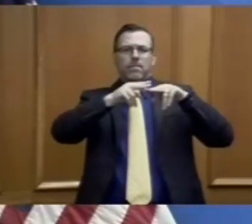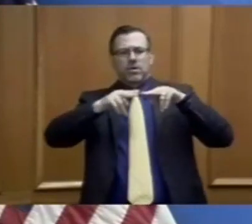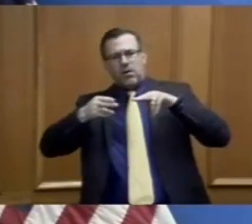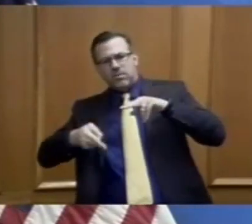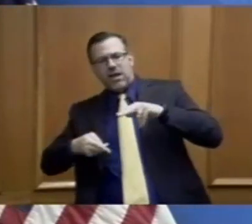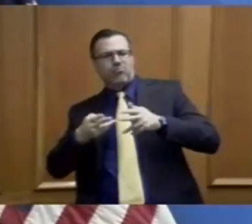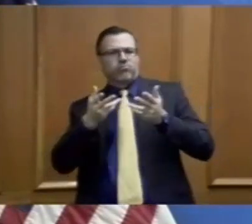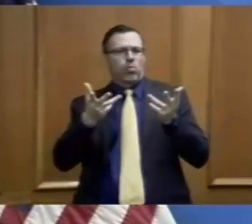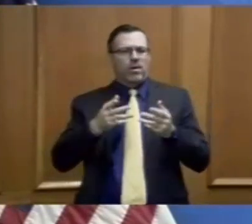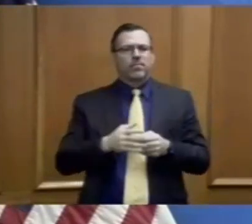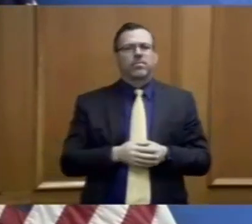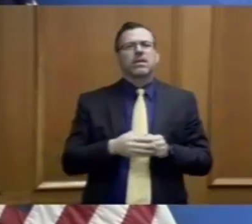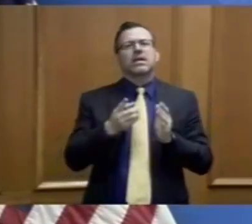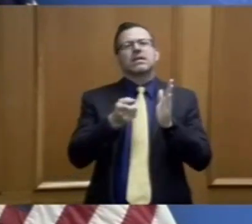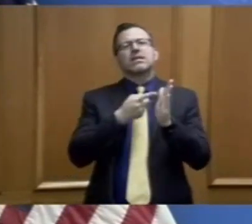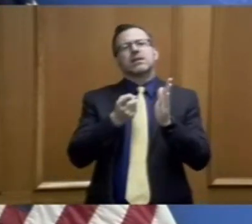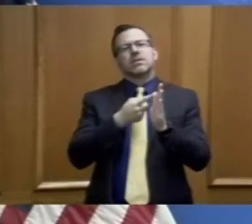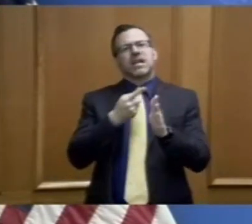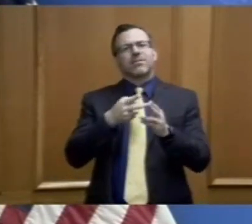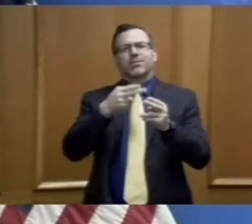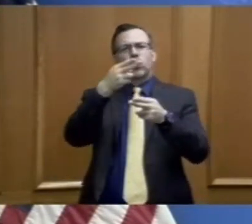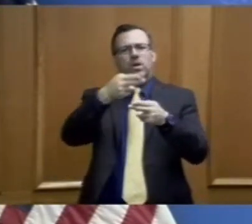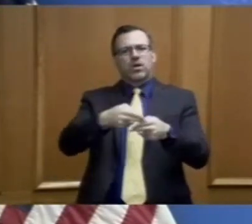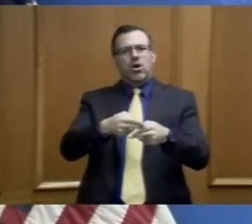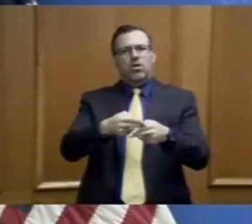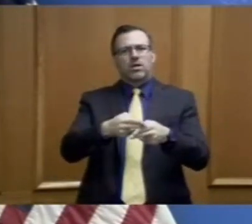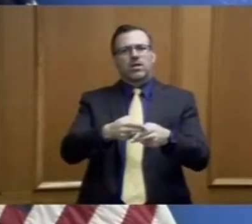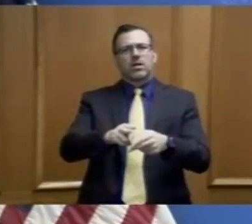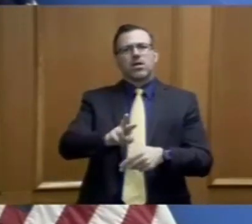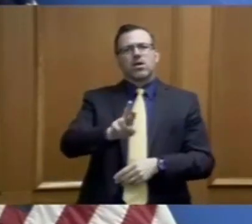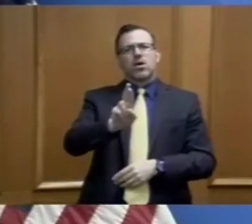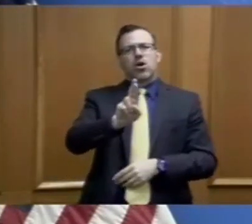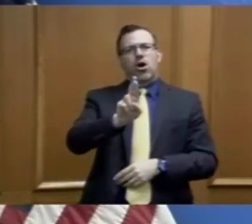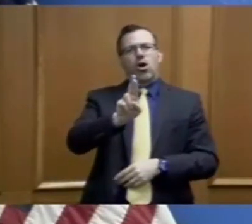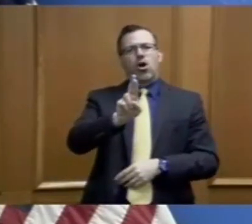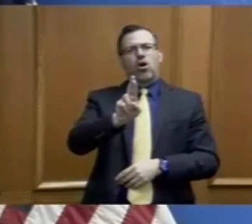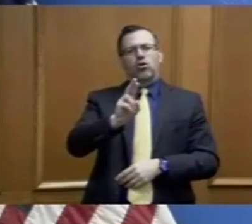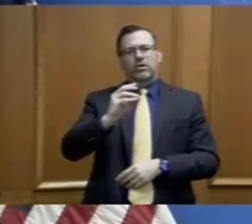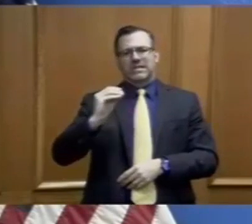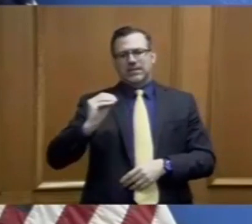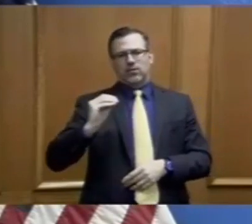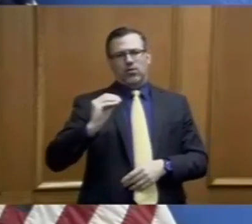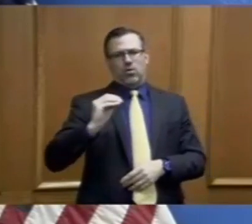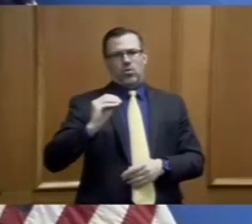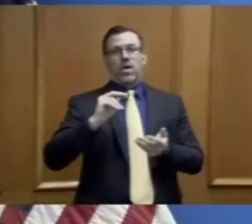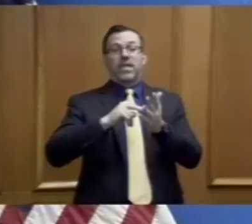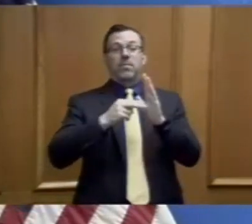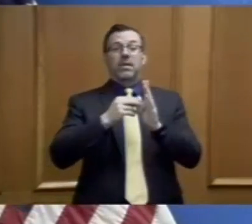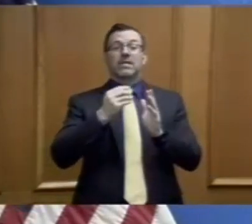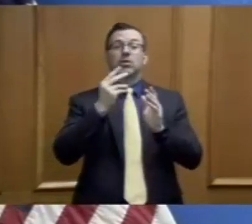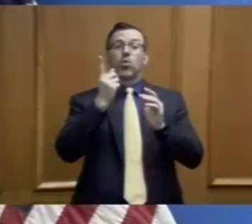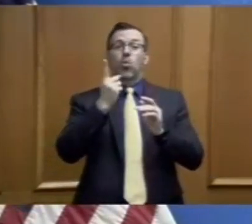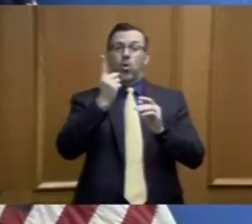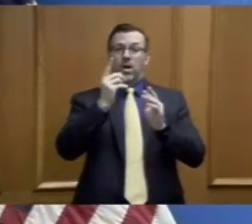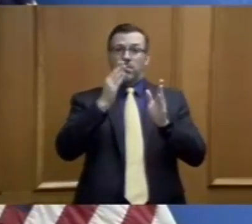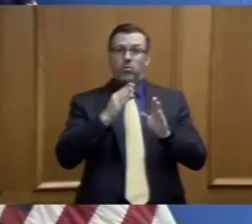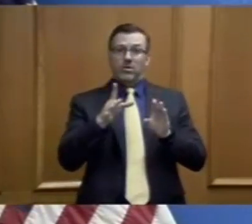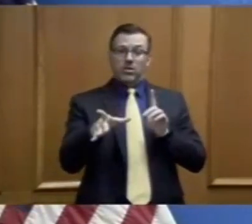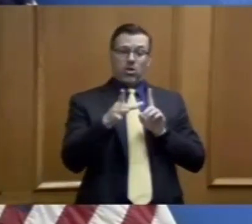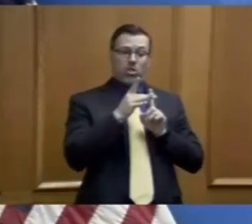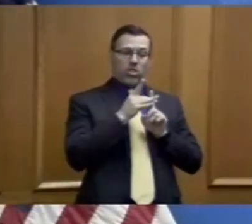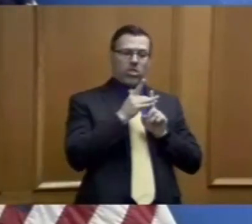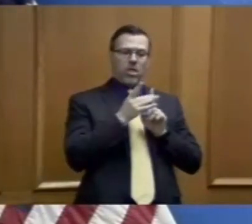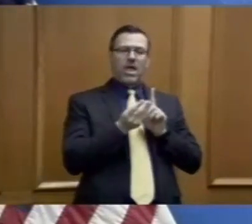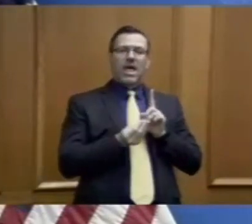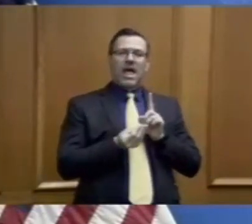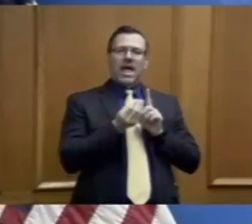you may have heard us called, sometimes it's referenced as R0 or R subscript 0, which is the reproductive rate. That is the